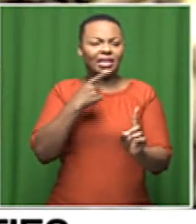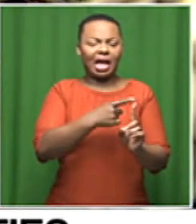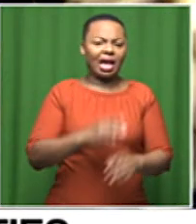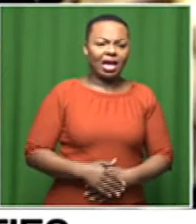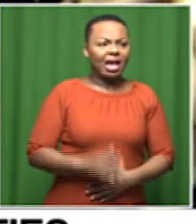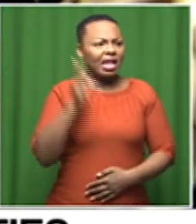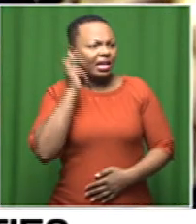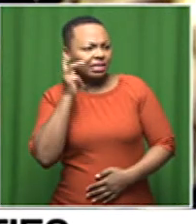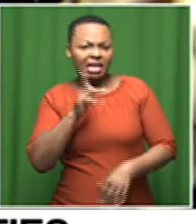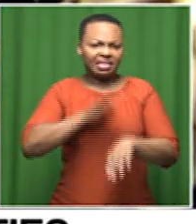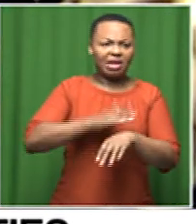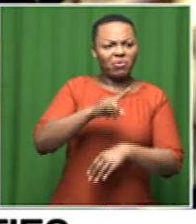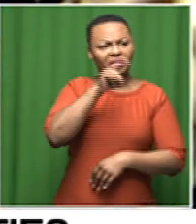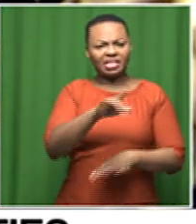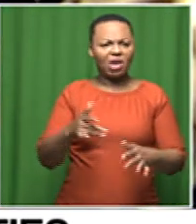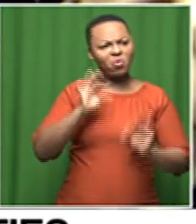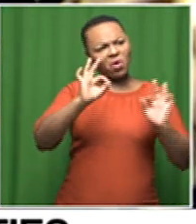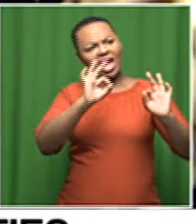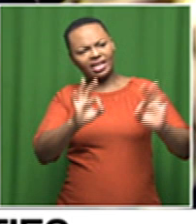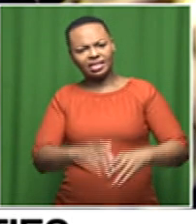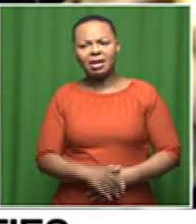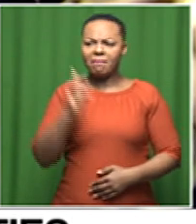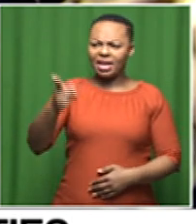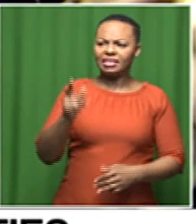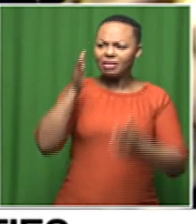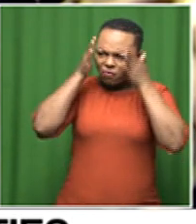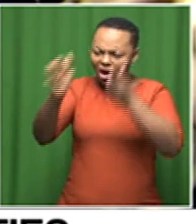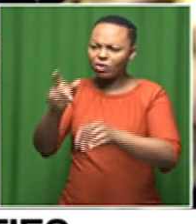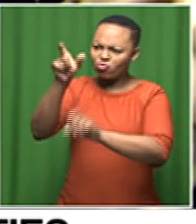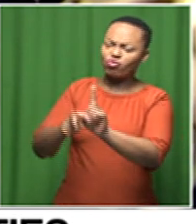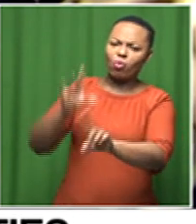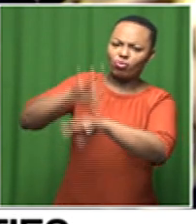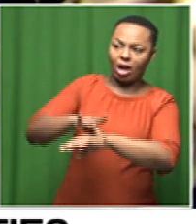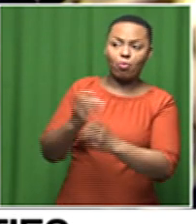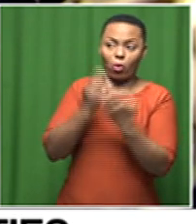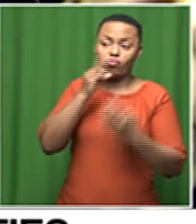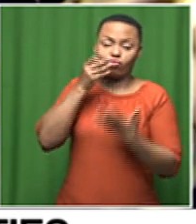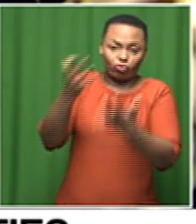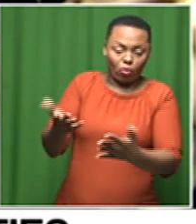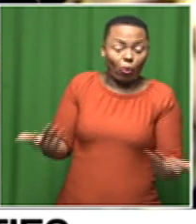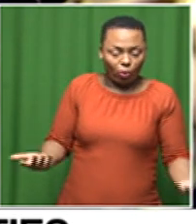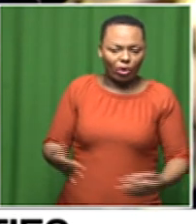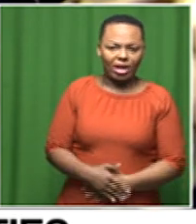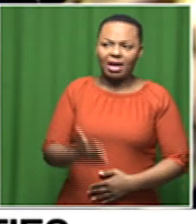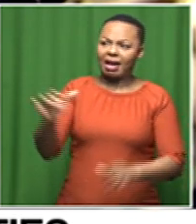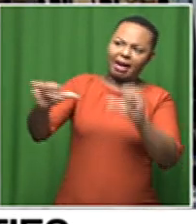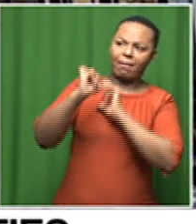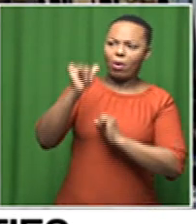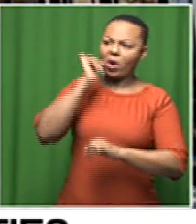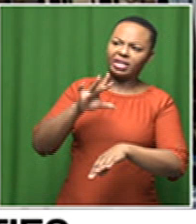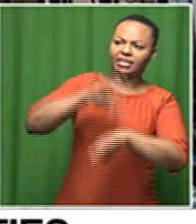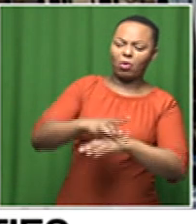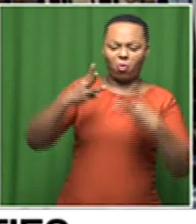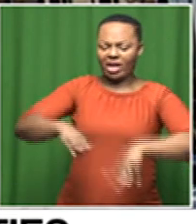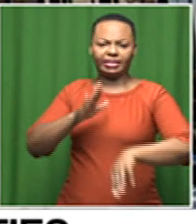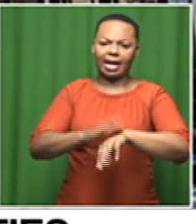listen, we don't have time for this, you are well, we have to deal with sick patients, and come back when you're sick or when there's something wrong. Don't waste our